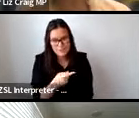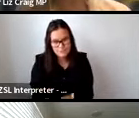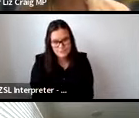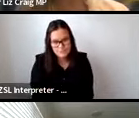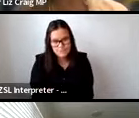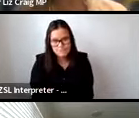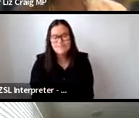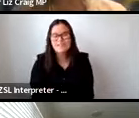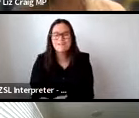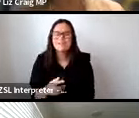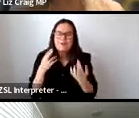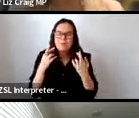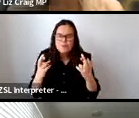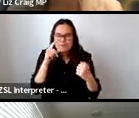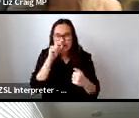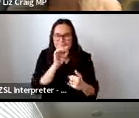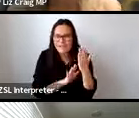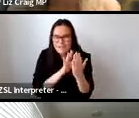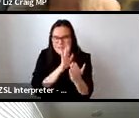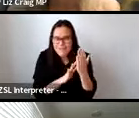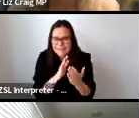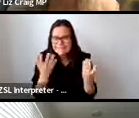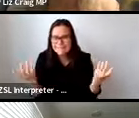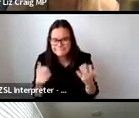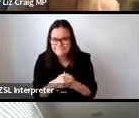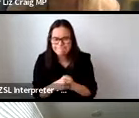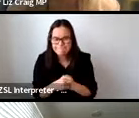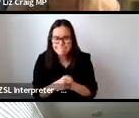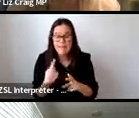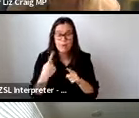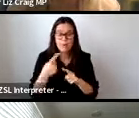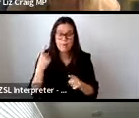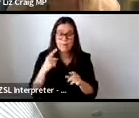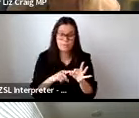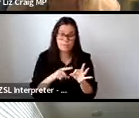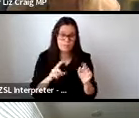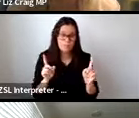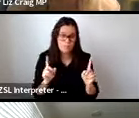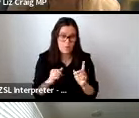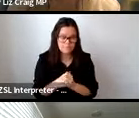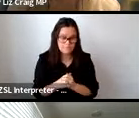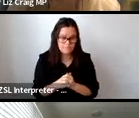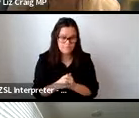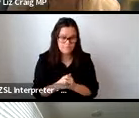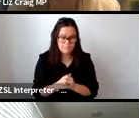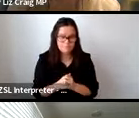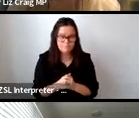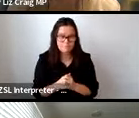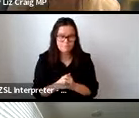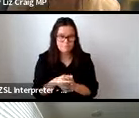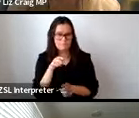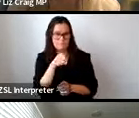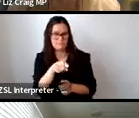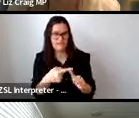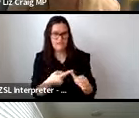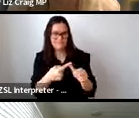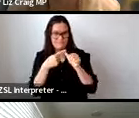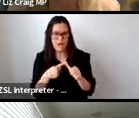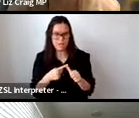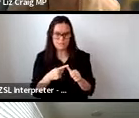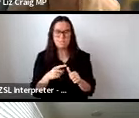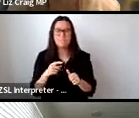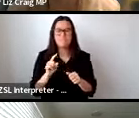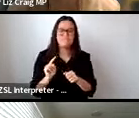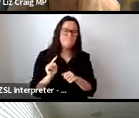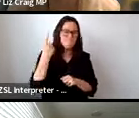you in person or talk to you in person. Hey, look, just a quick question. What would be the first steps that you would advise us to really